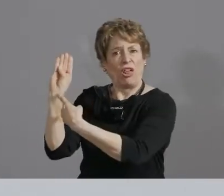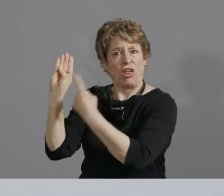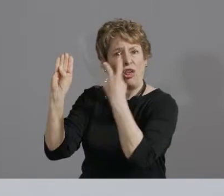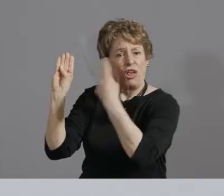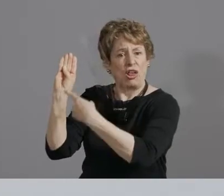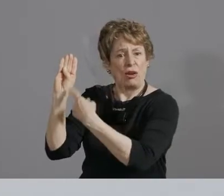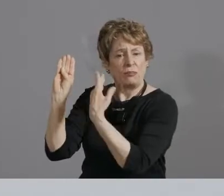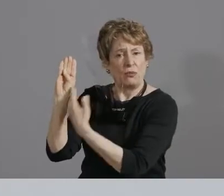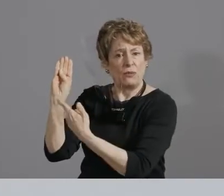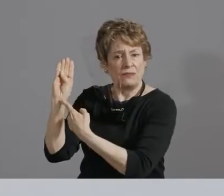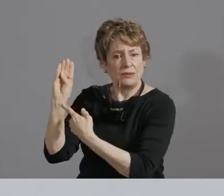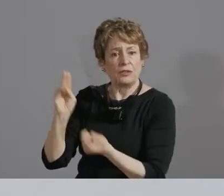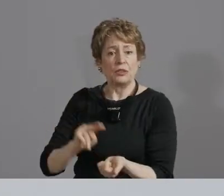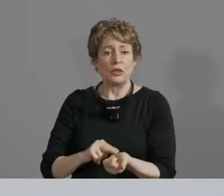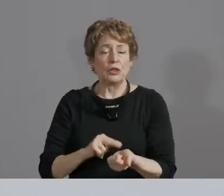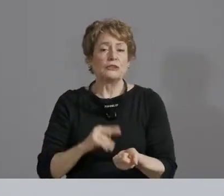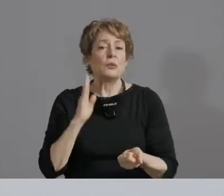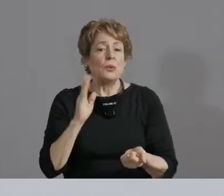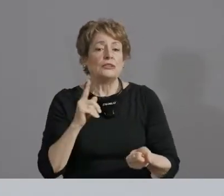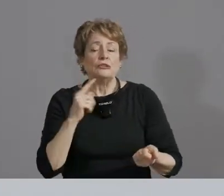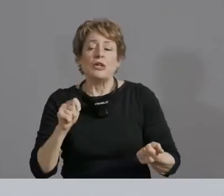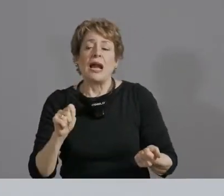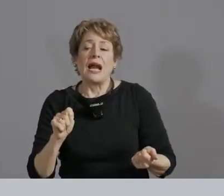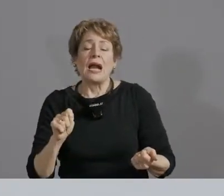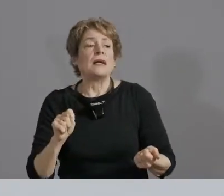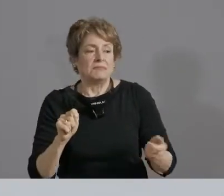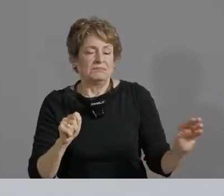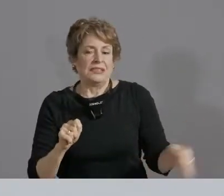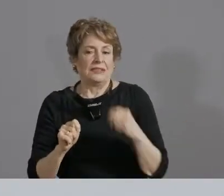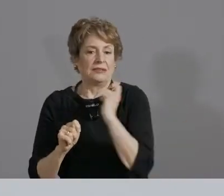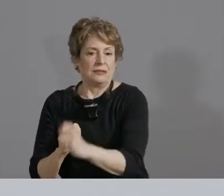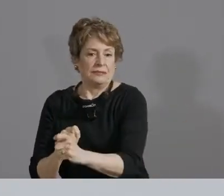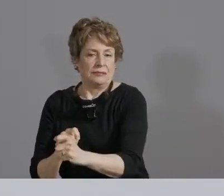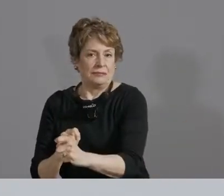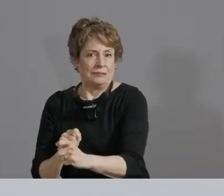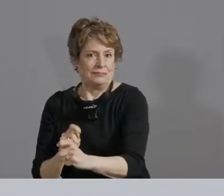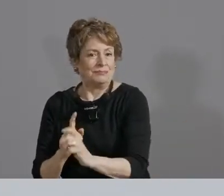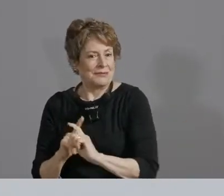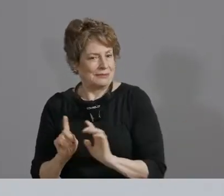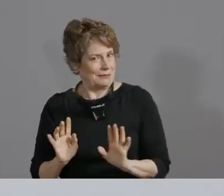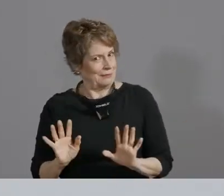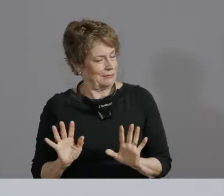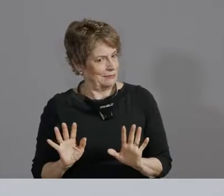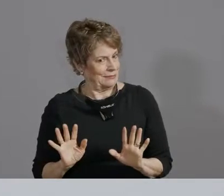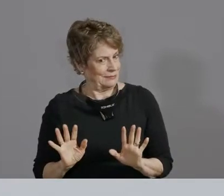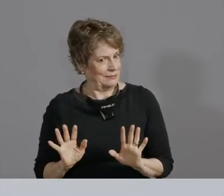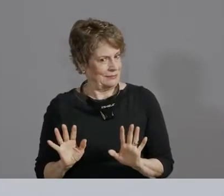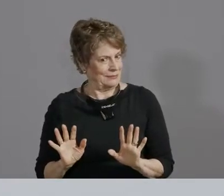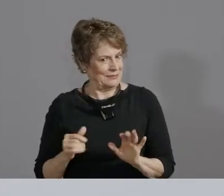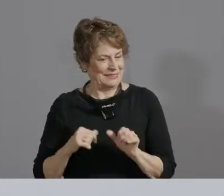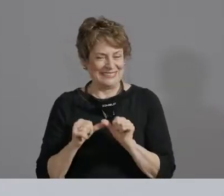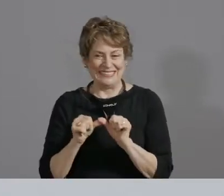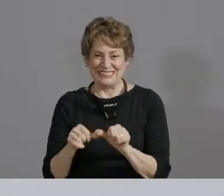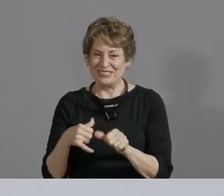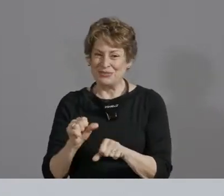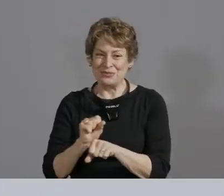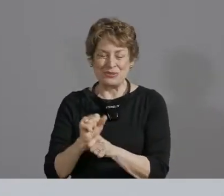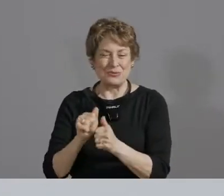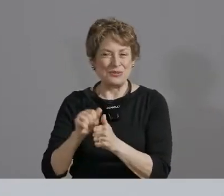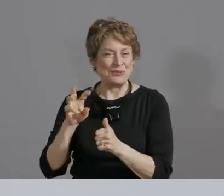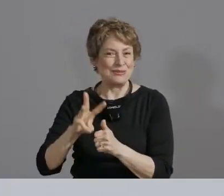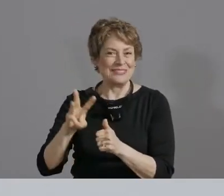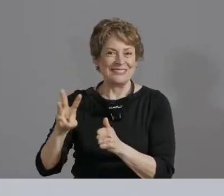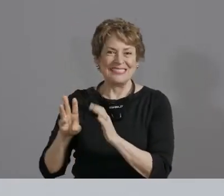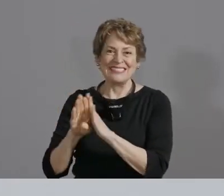accommodate those appointments, especially at the beginning before we could get the messaging out. But we continue to work with our website developers to